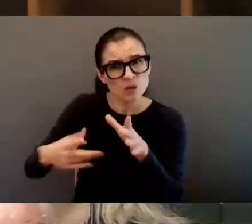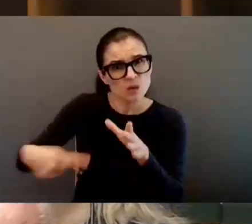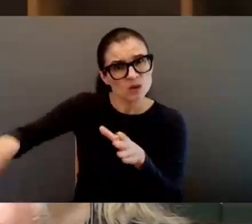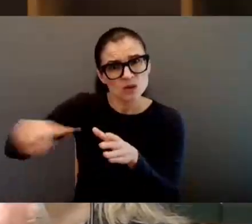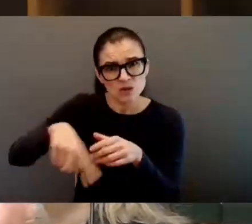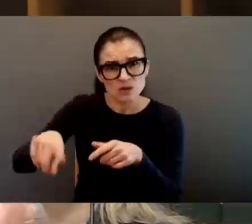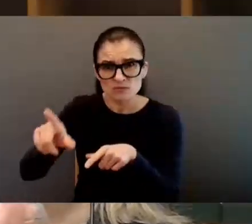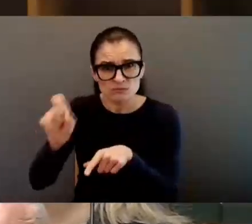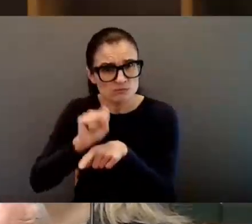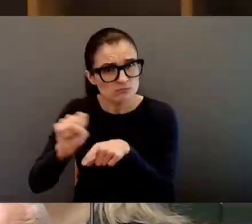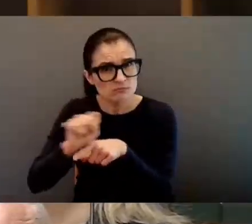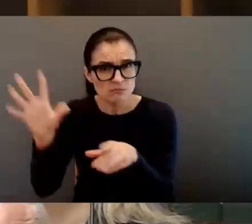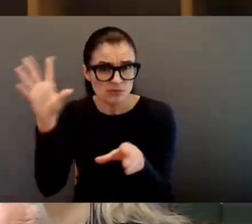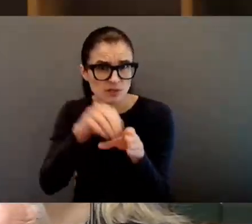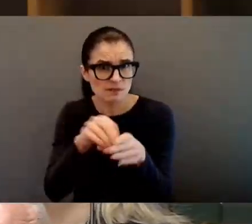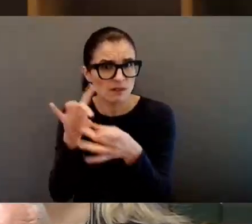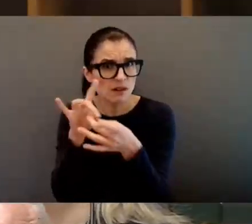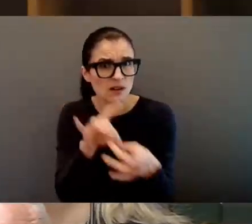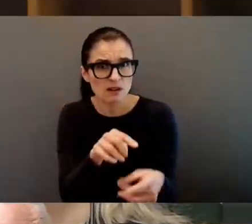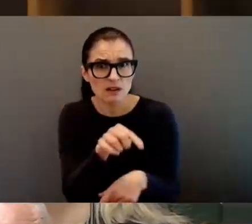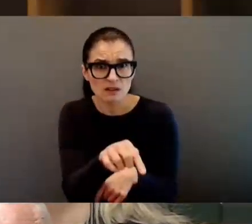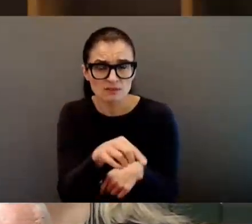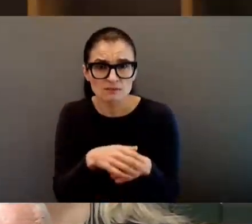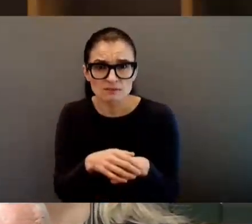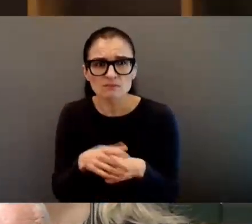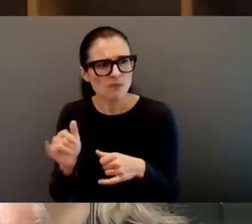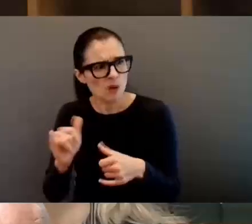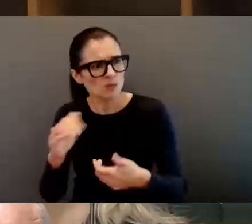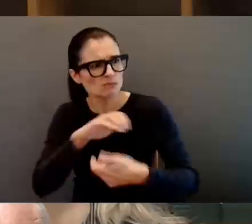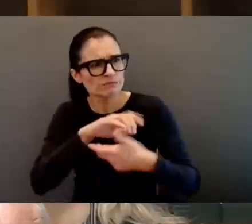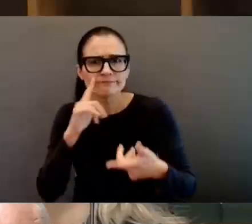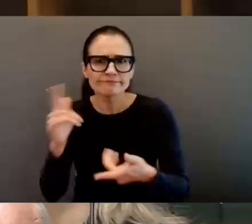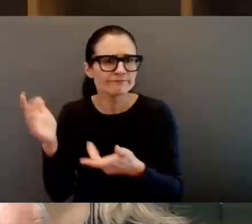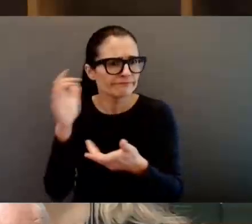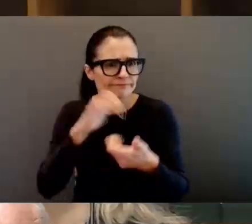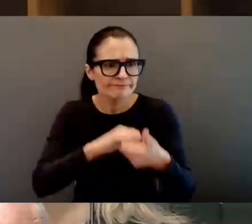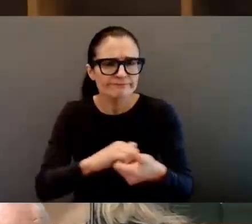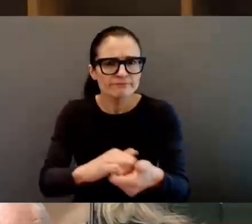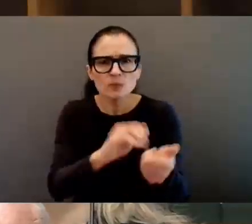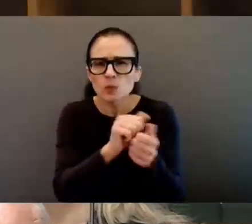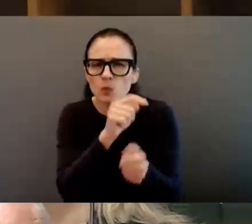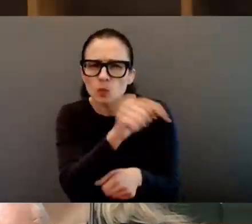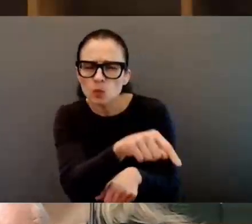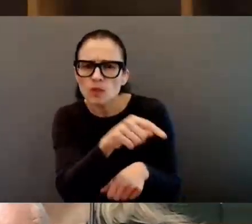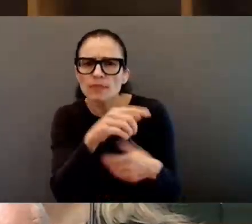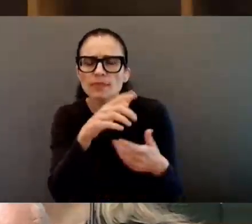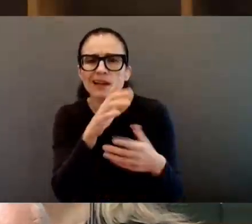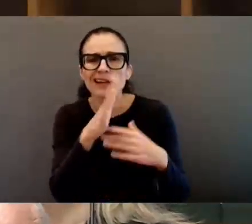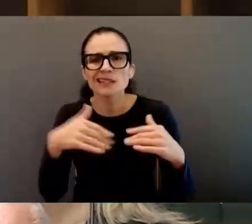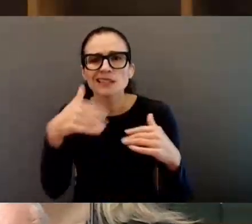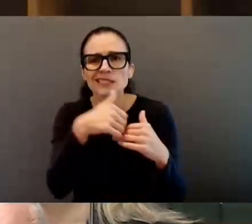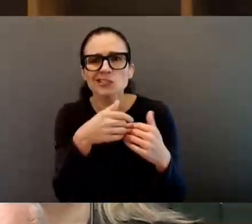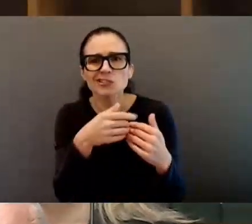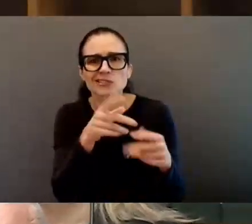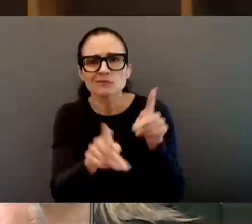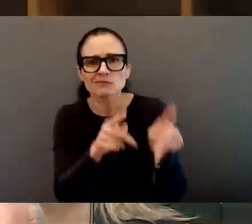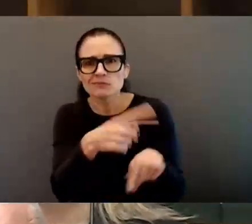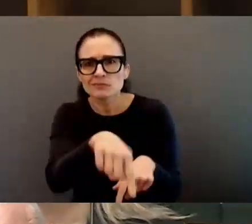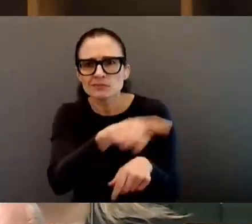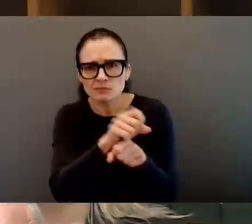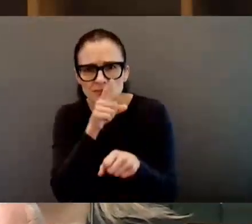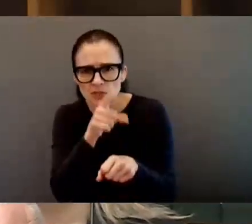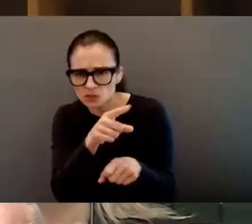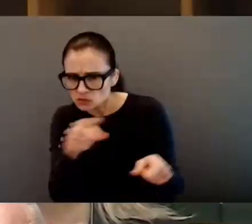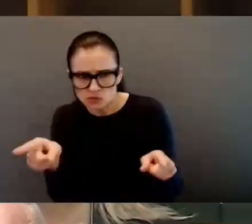but also with the landowners themselves, directly engaging with them so we can understand the impacts and where the province needs to step in. And we're